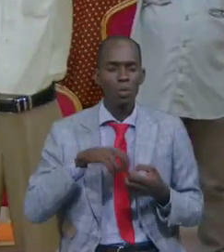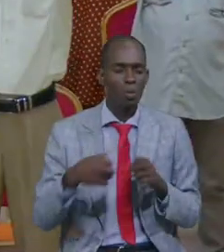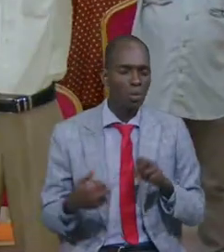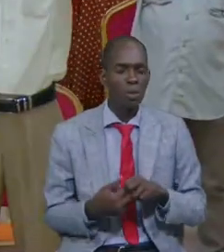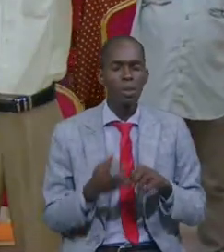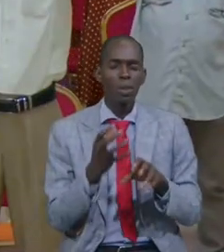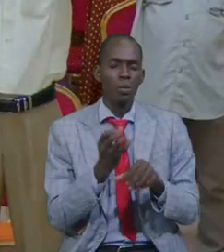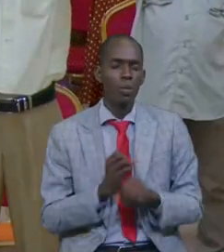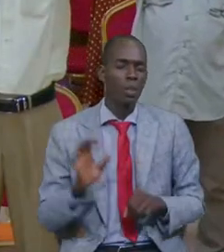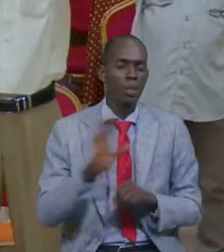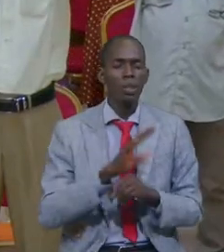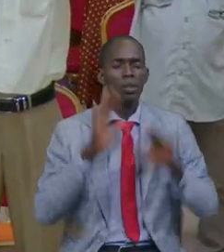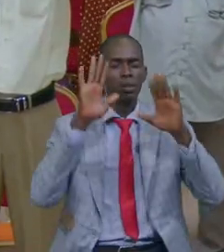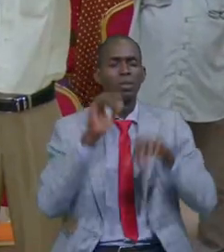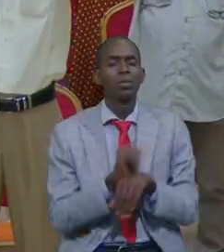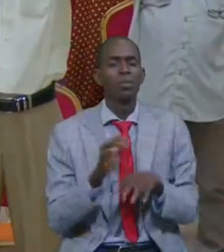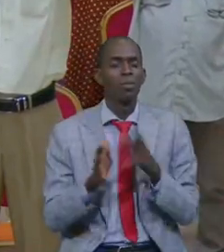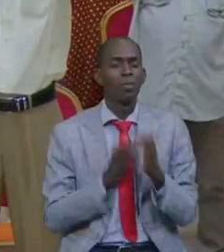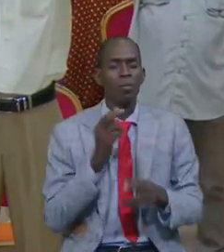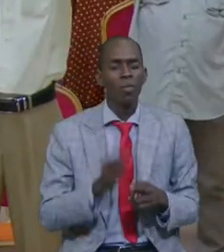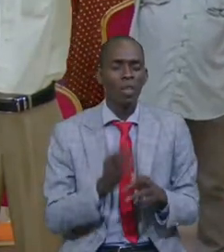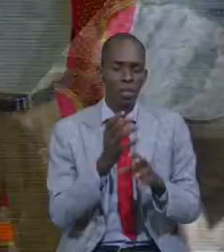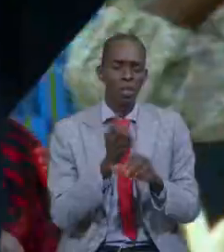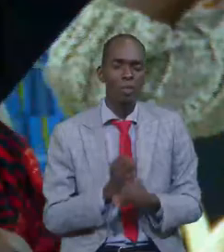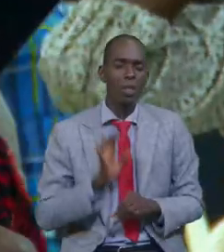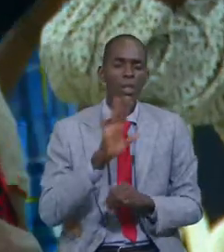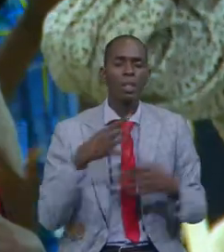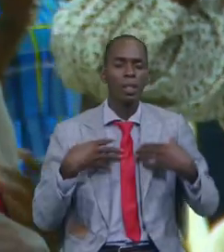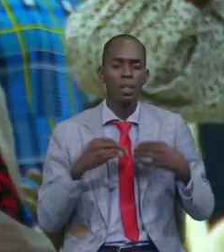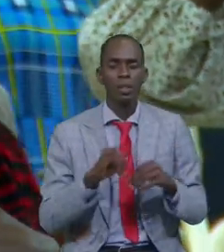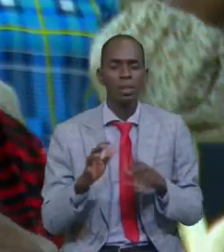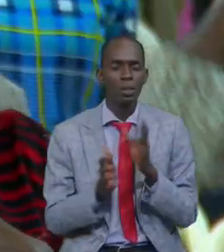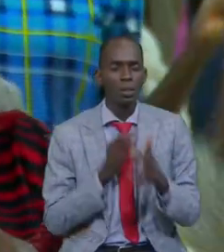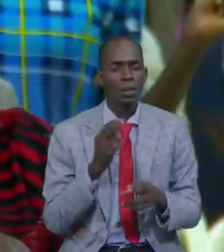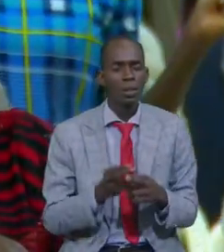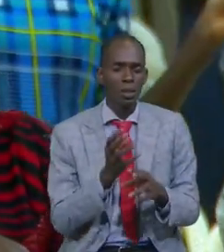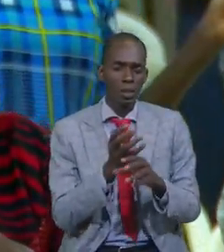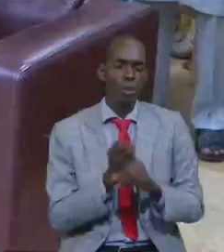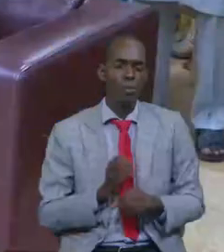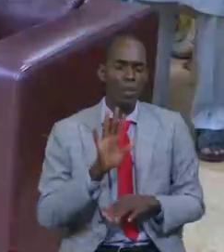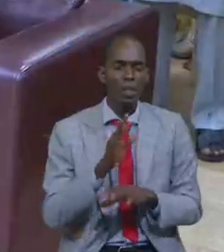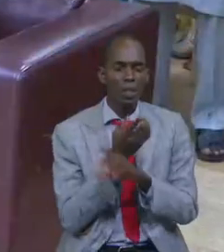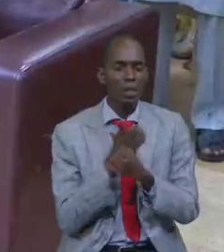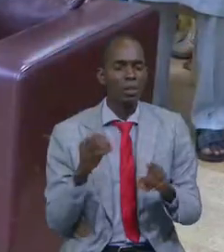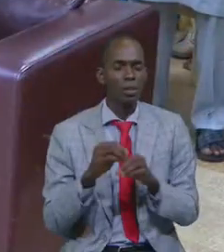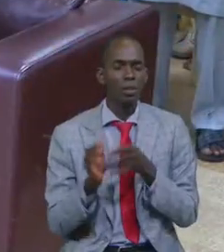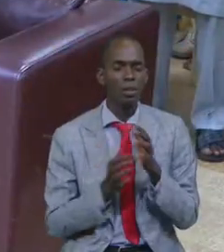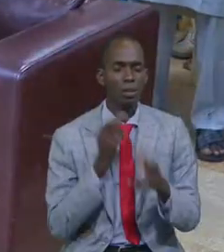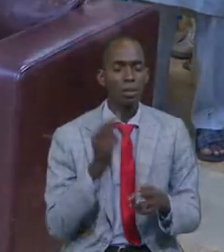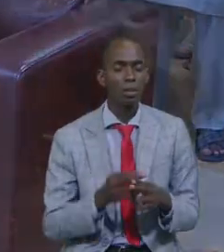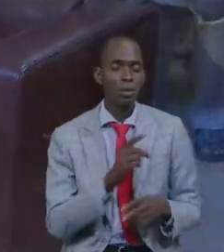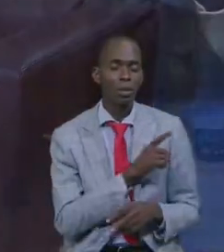receive your miracle. Receive your healing. Receive your deliverance.